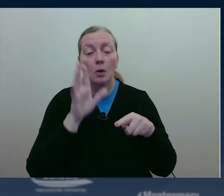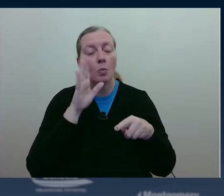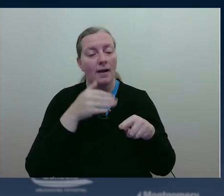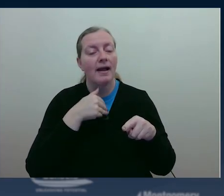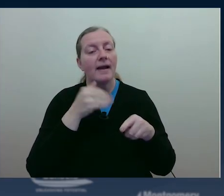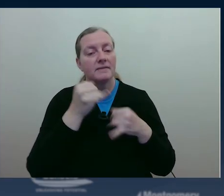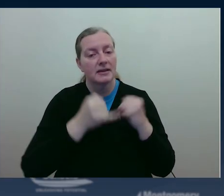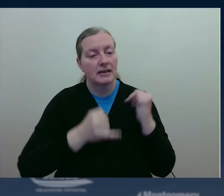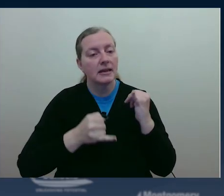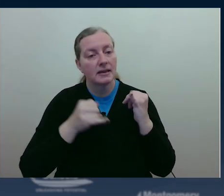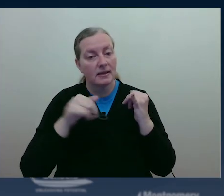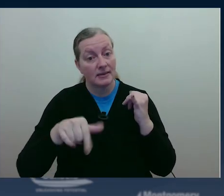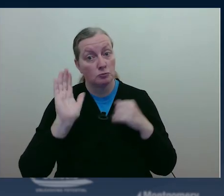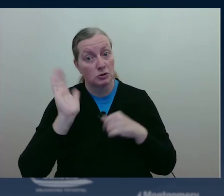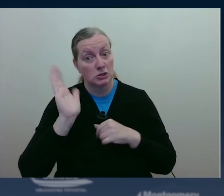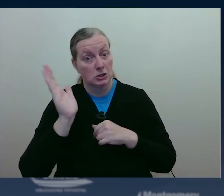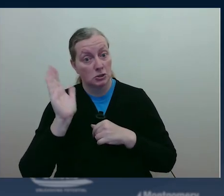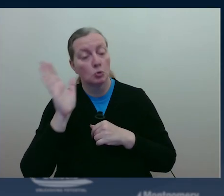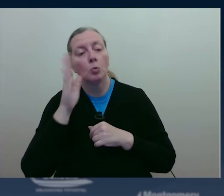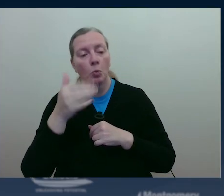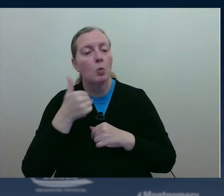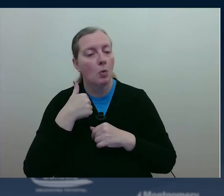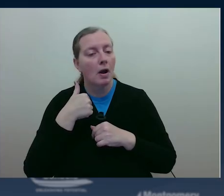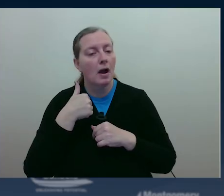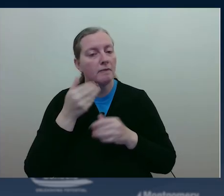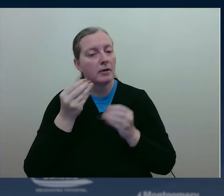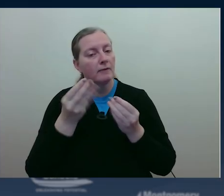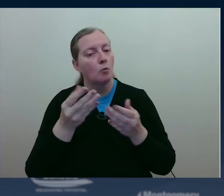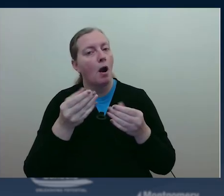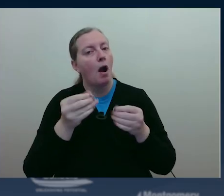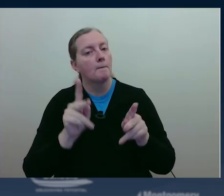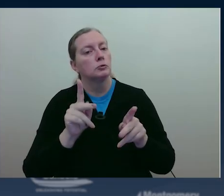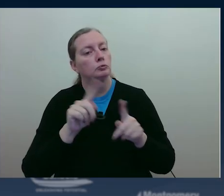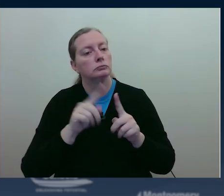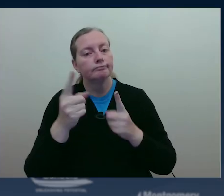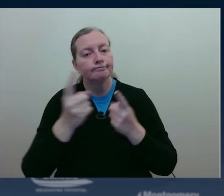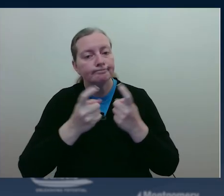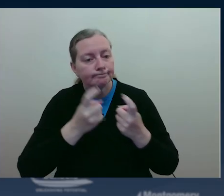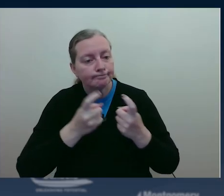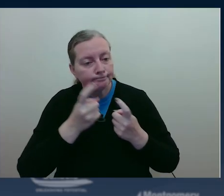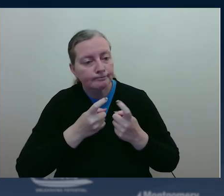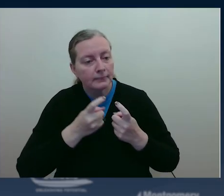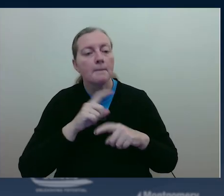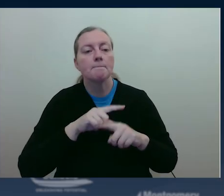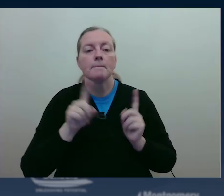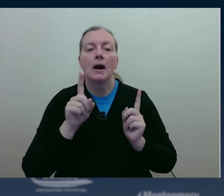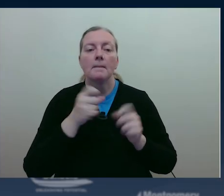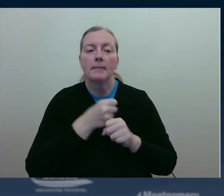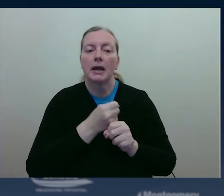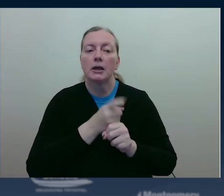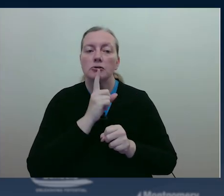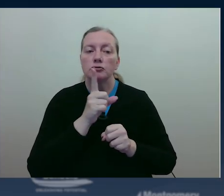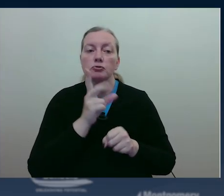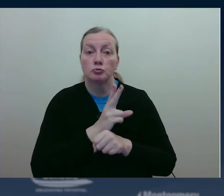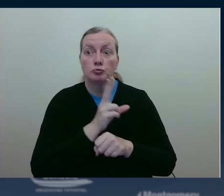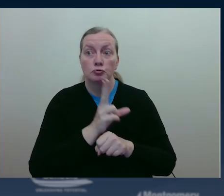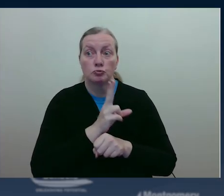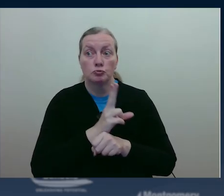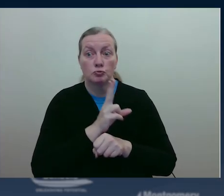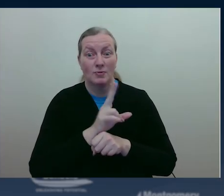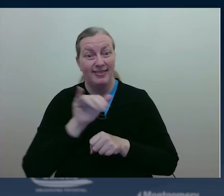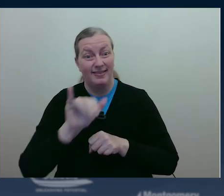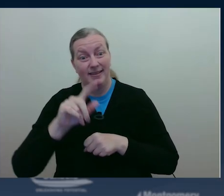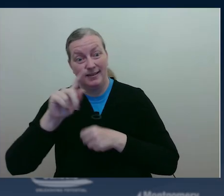questions. Please use the Q&A feature to capture any questions you have. We will address as many questions as